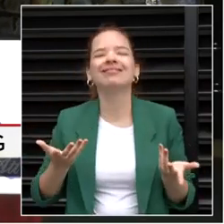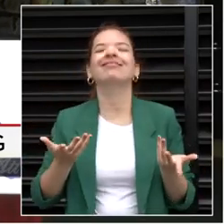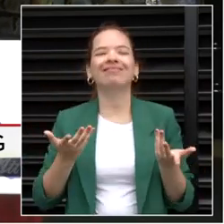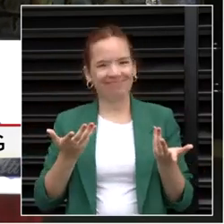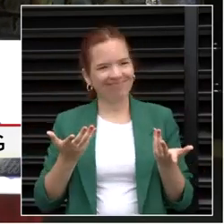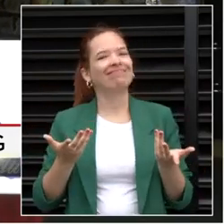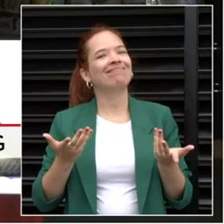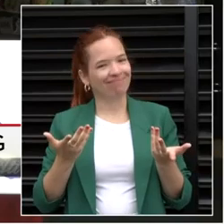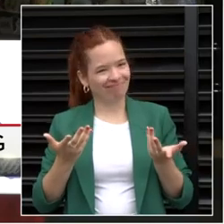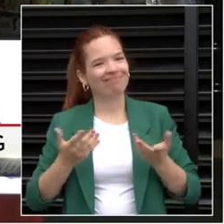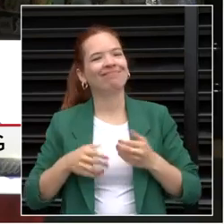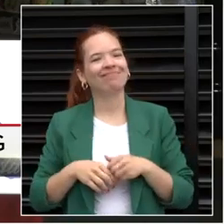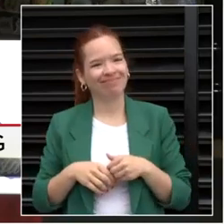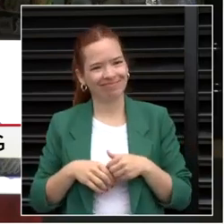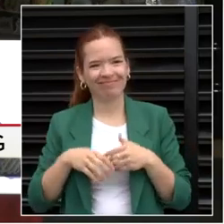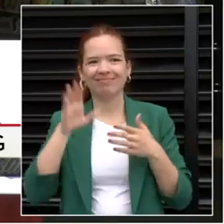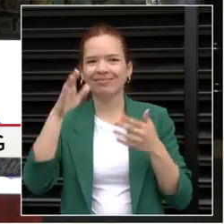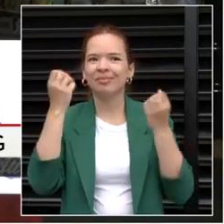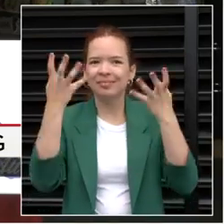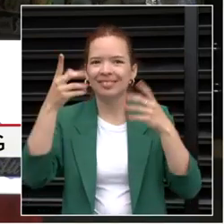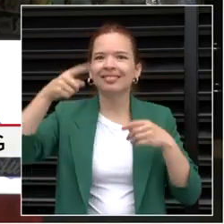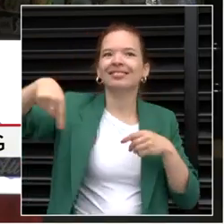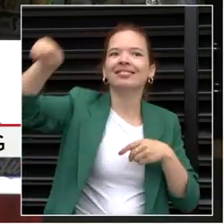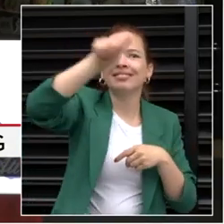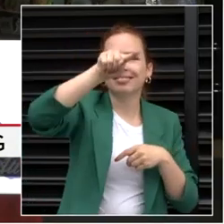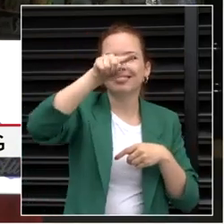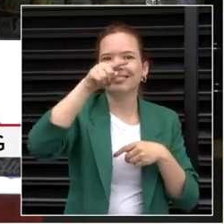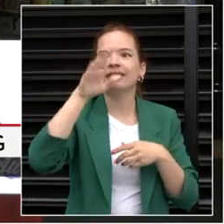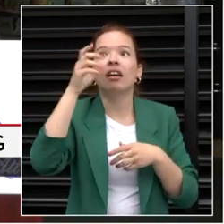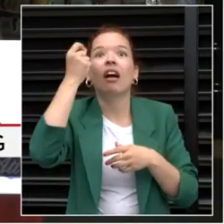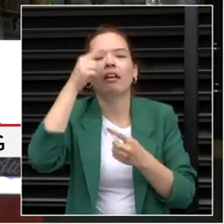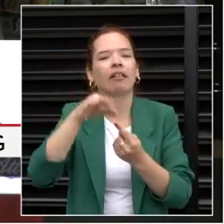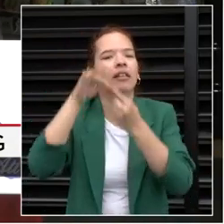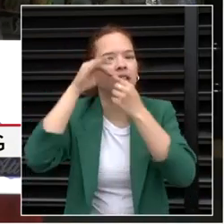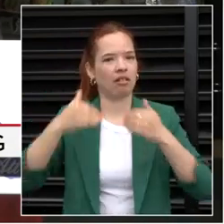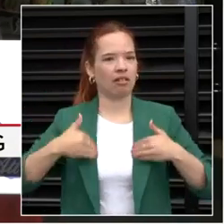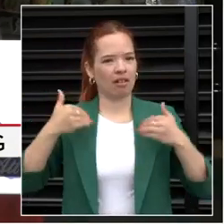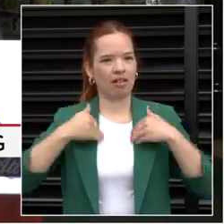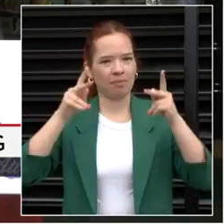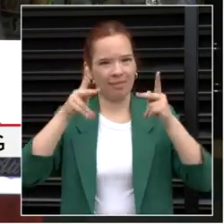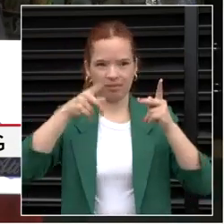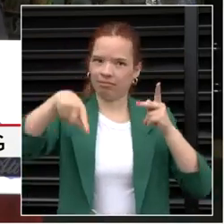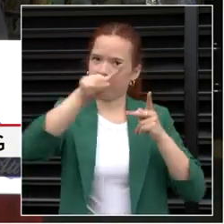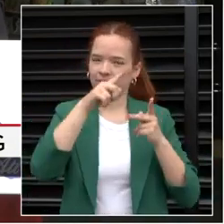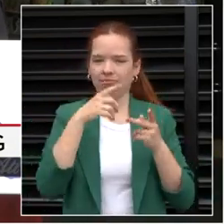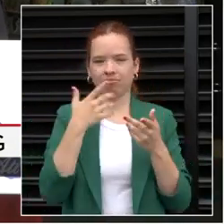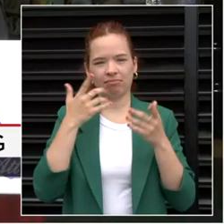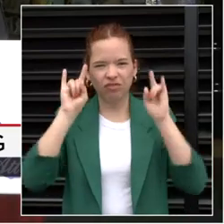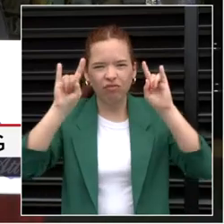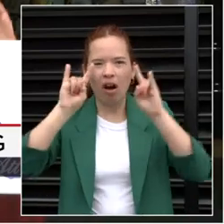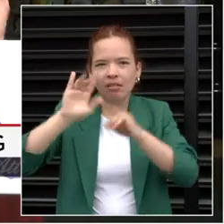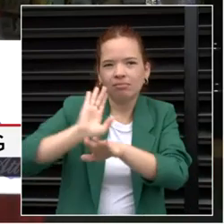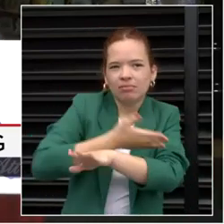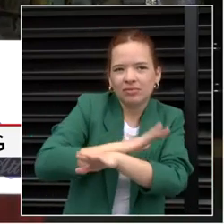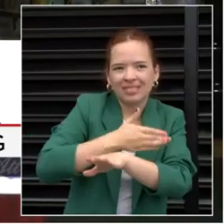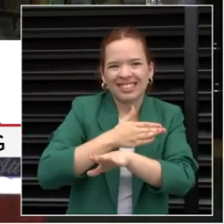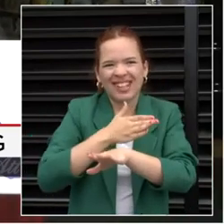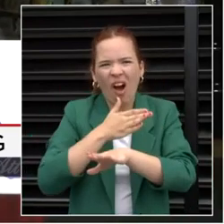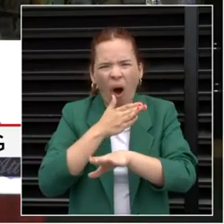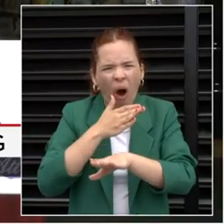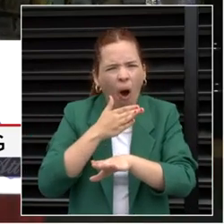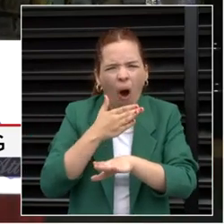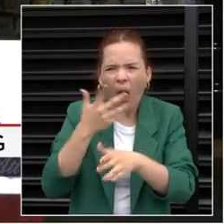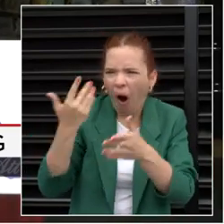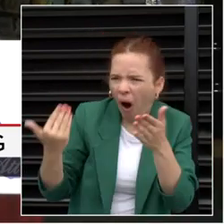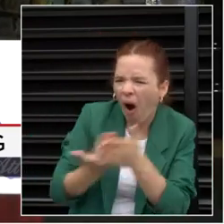especially the young coming to punk shows, it was an actual rite of passage to walk down